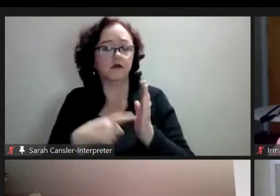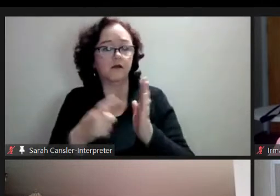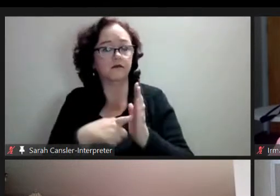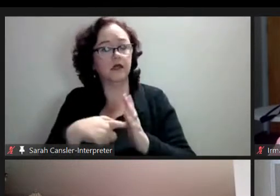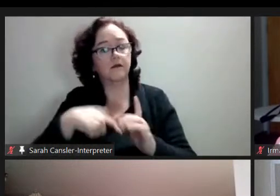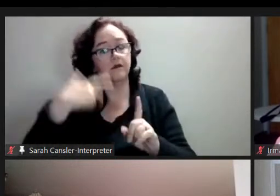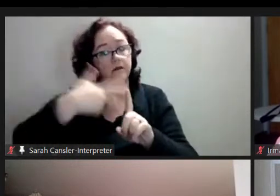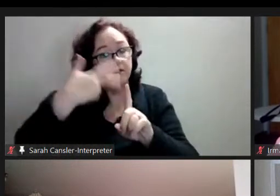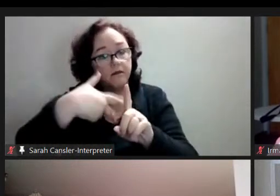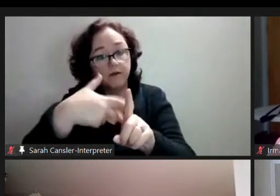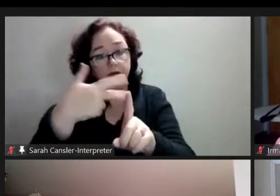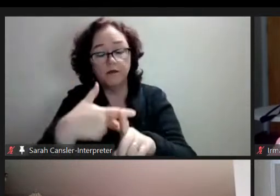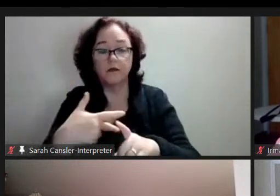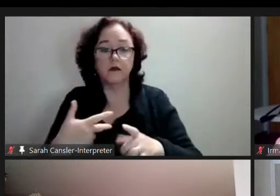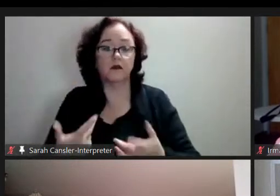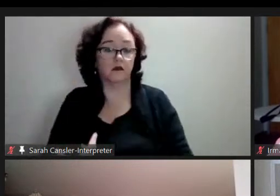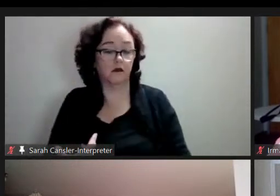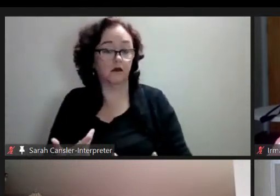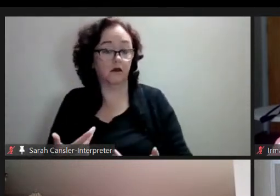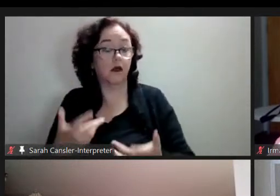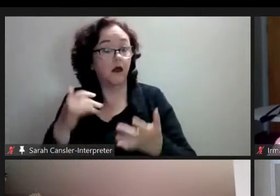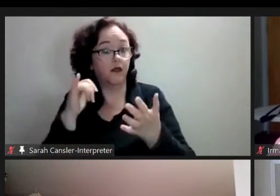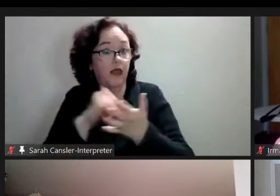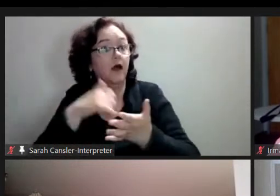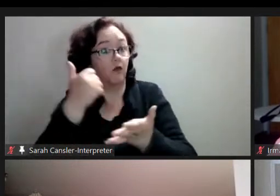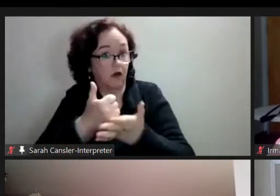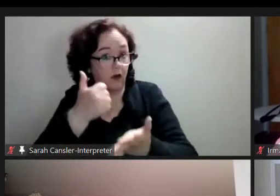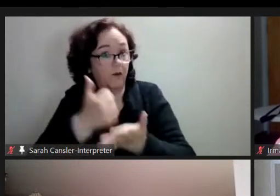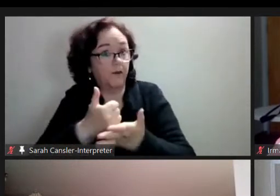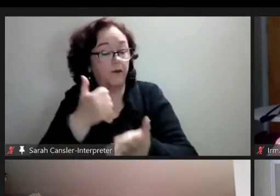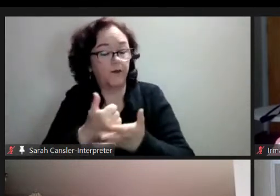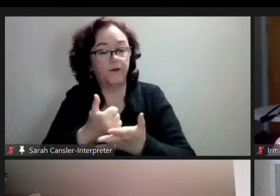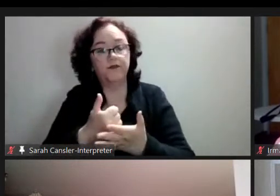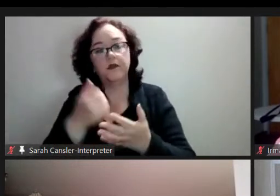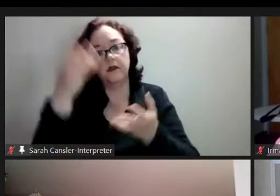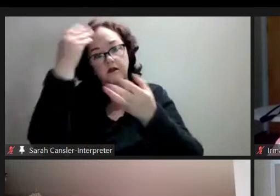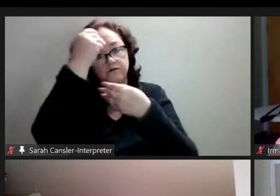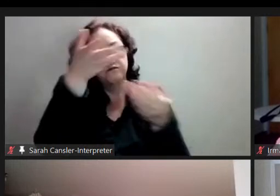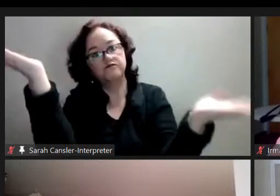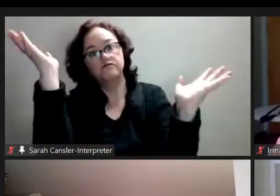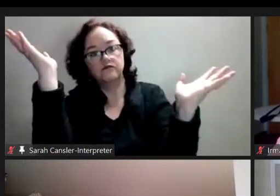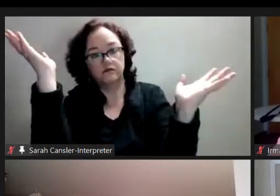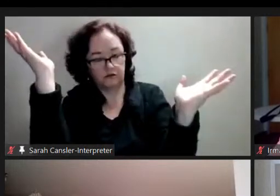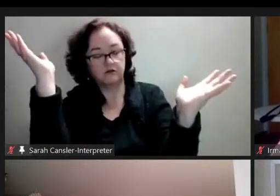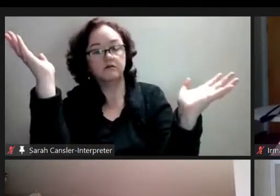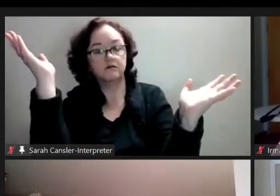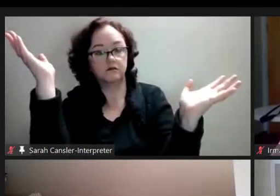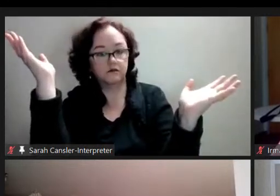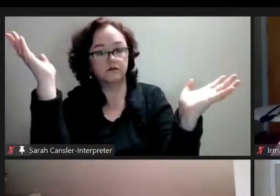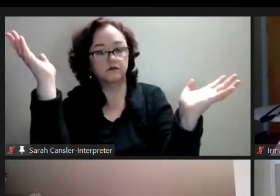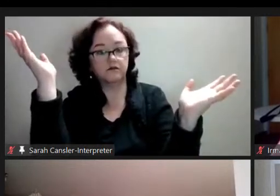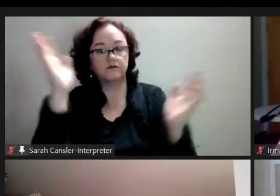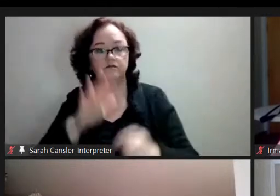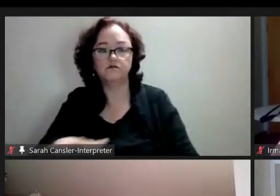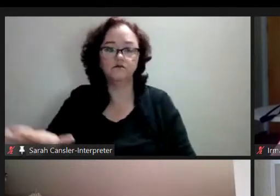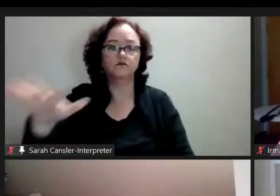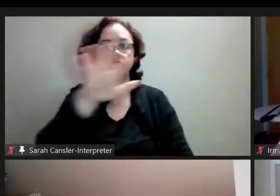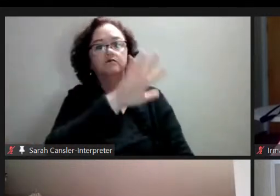But that would help, you know, get the information, you know, across a broad